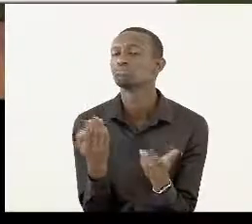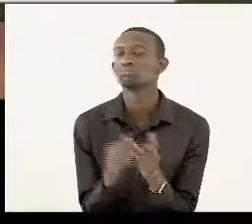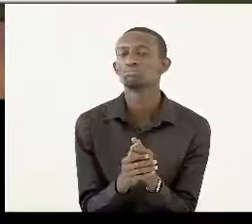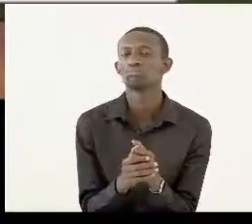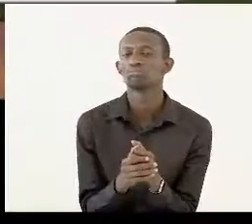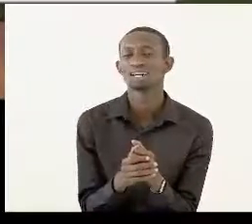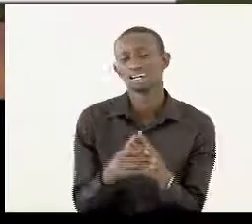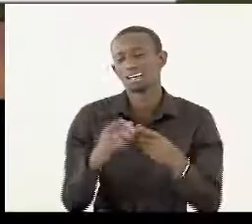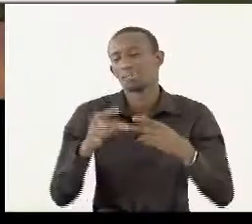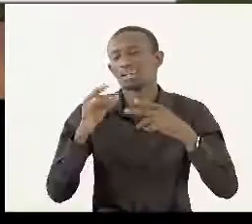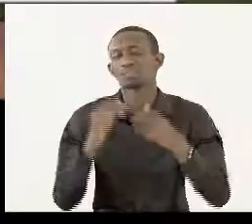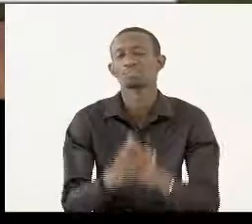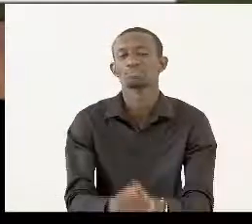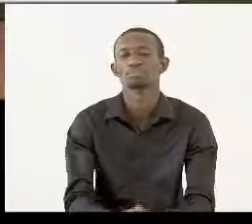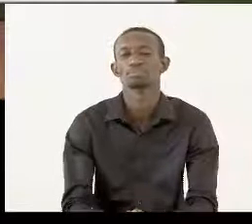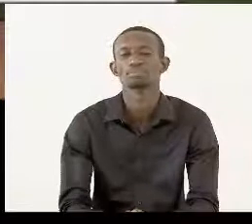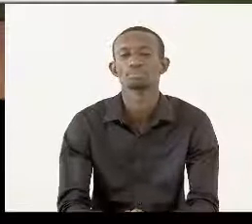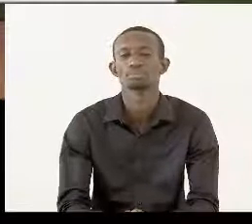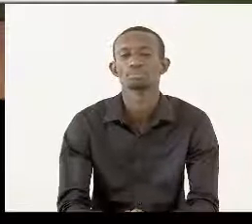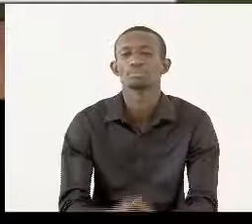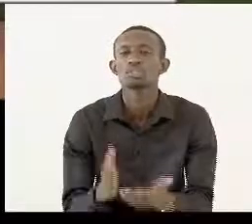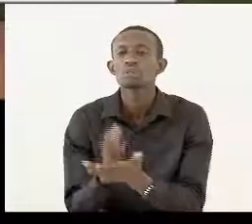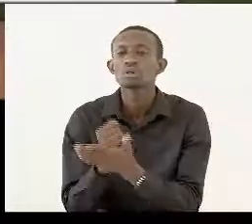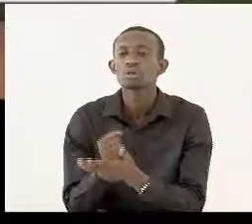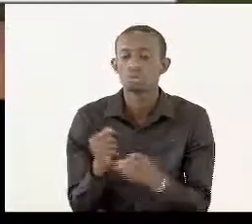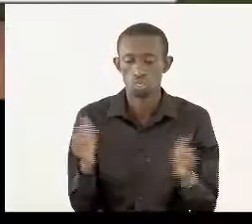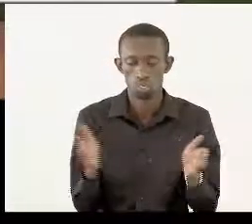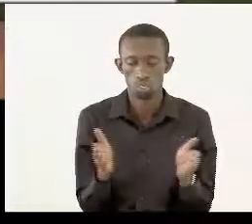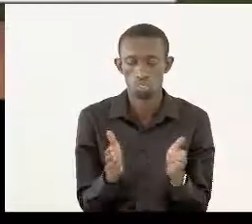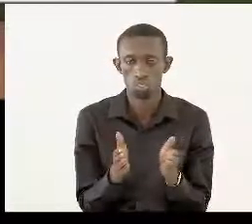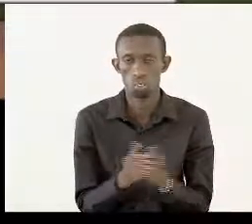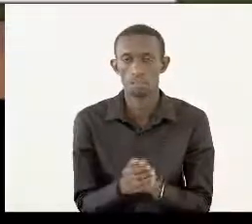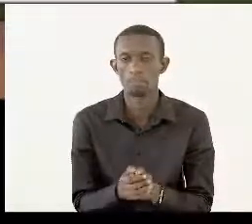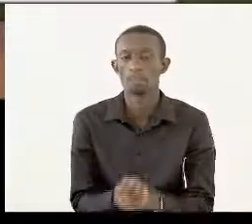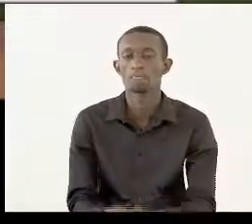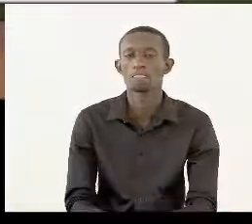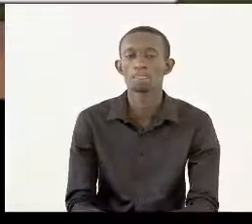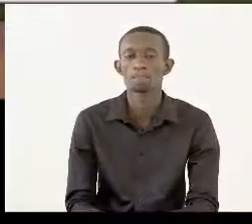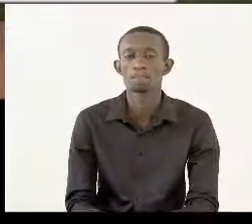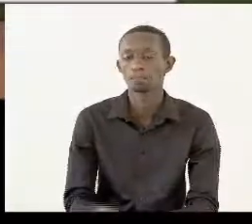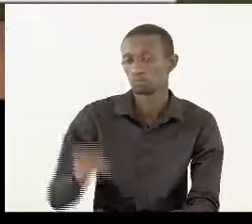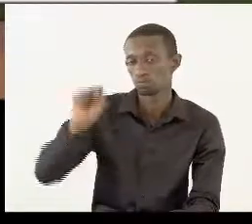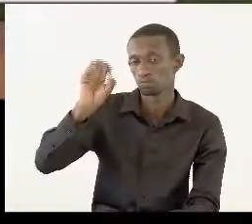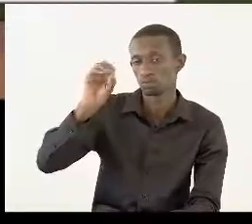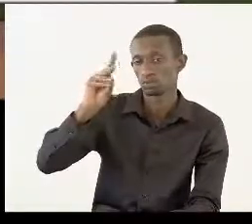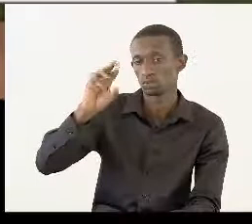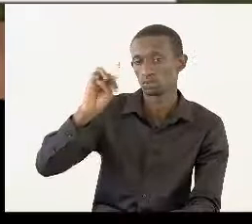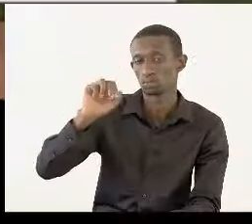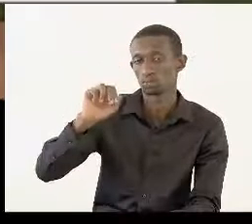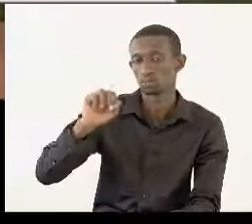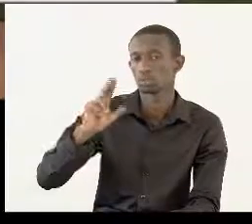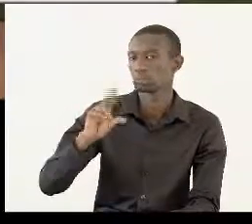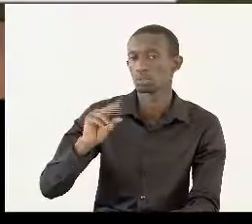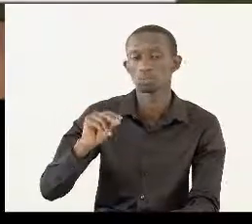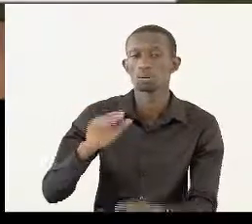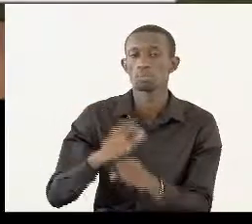mainly. Let's say mainly, because of its small size. Sodium doesn't form superoxide because of the same reason, because